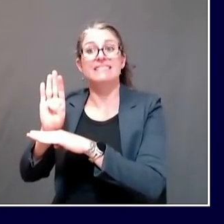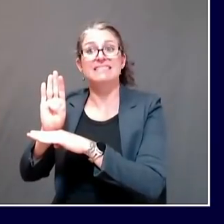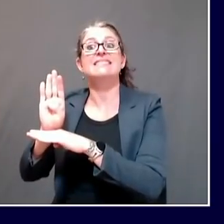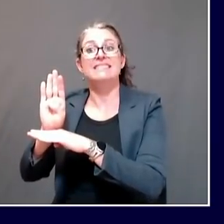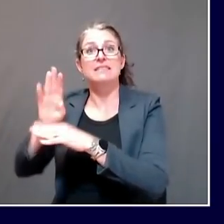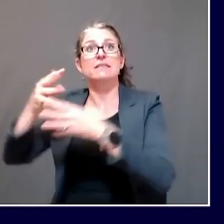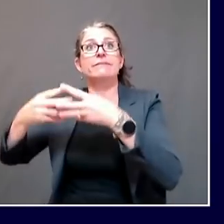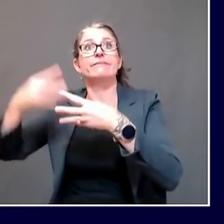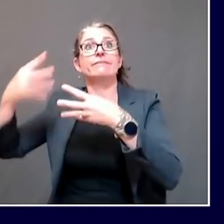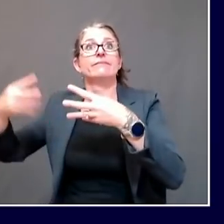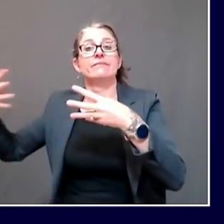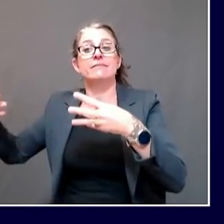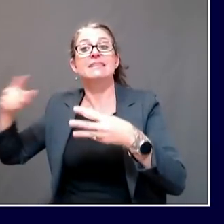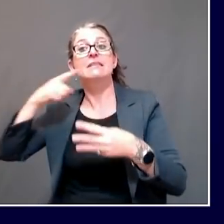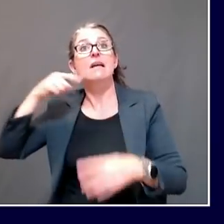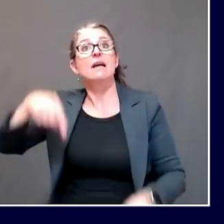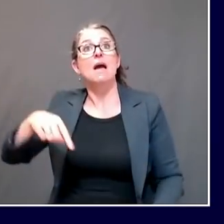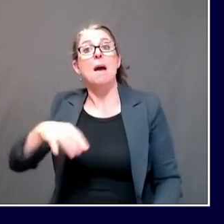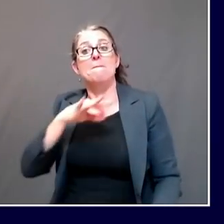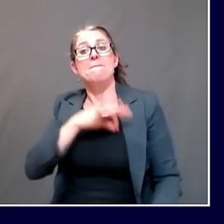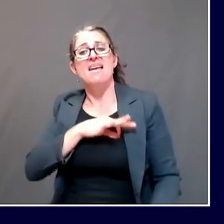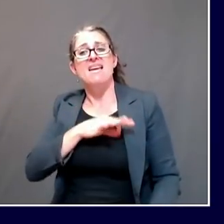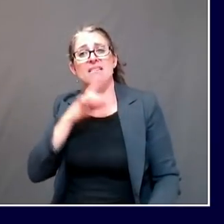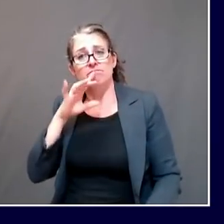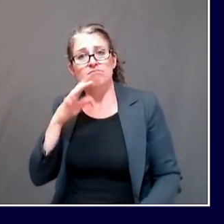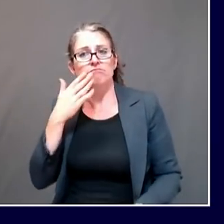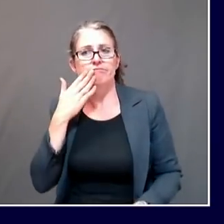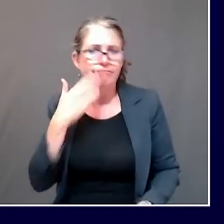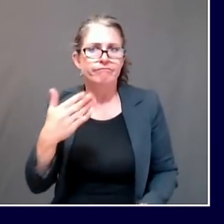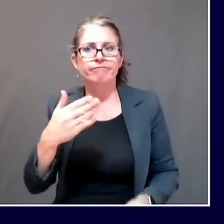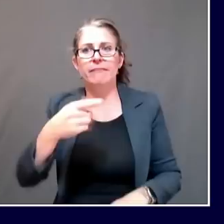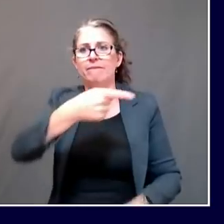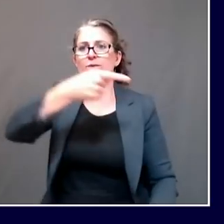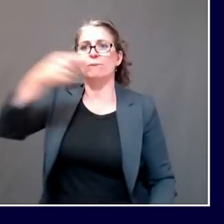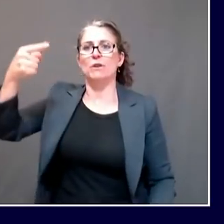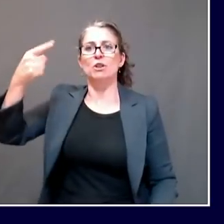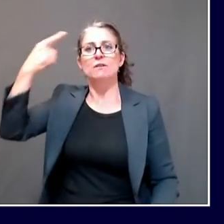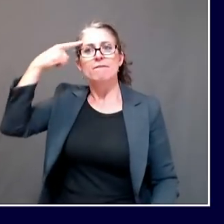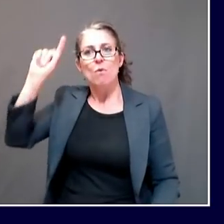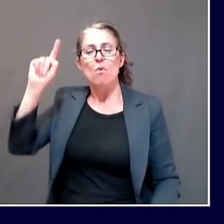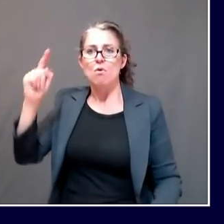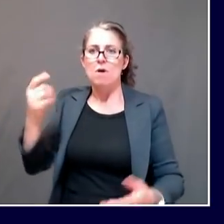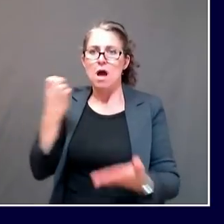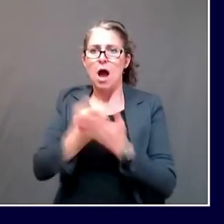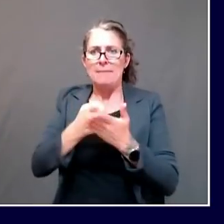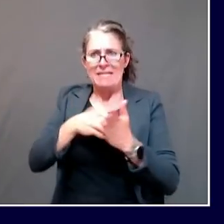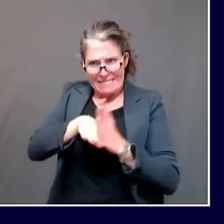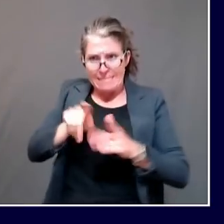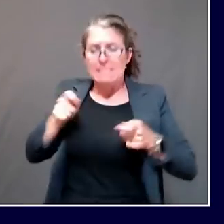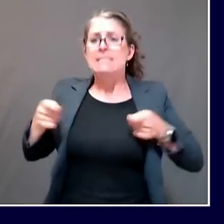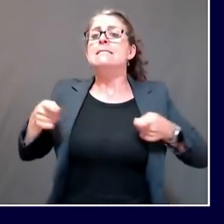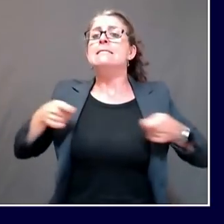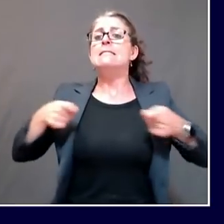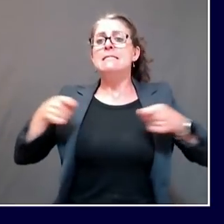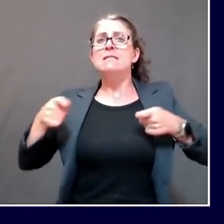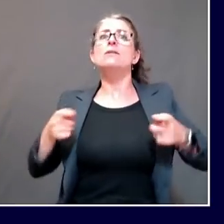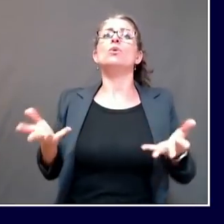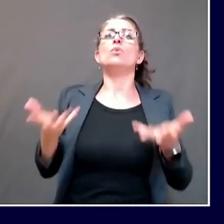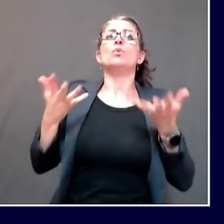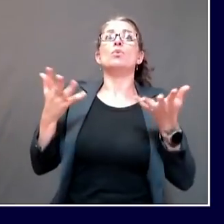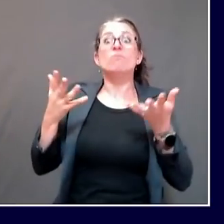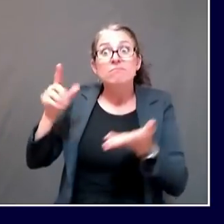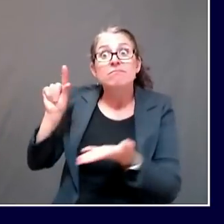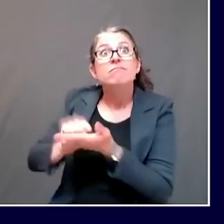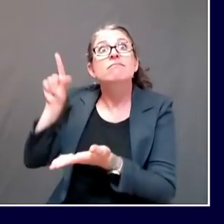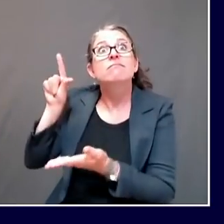of last week. So according to the index that they published yesterday, Maine's economy is operating at